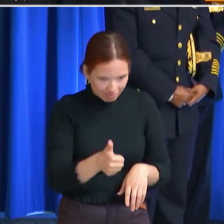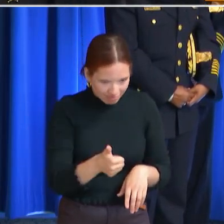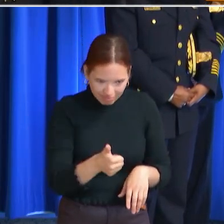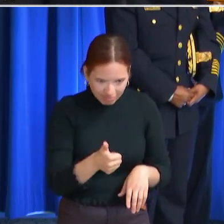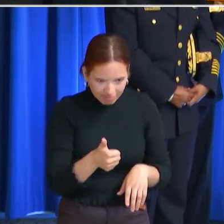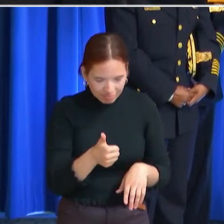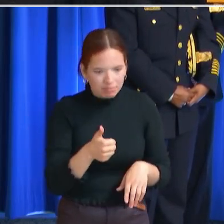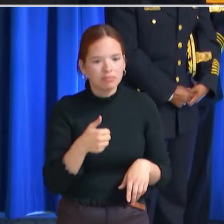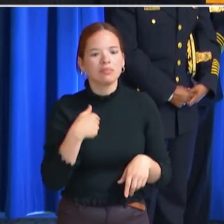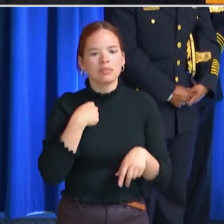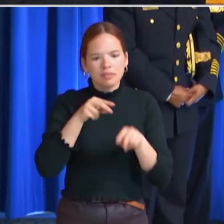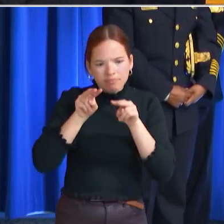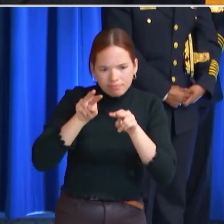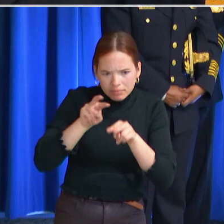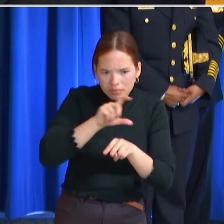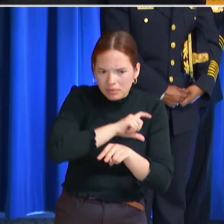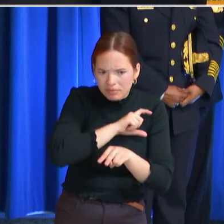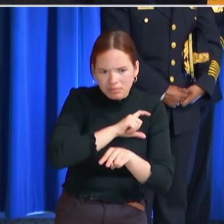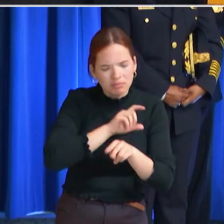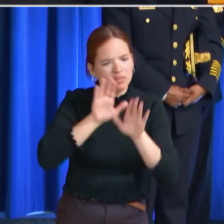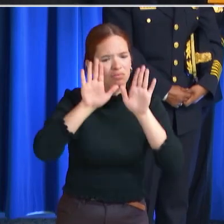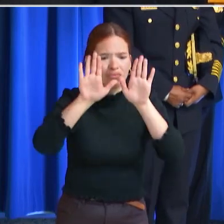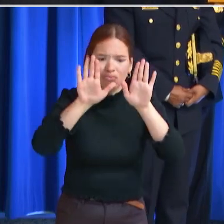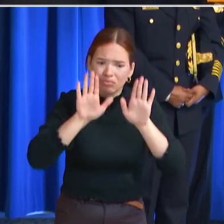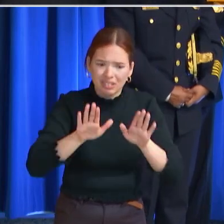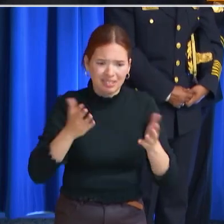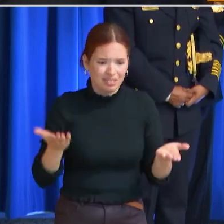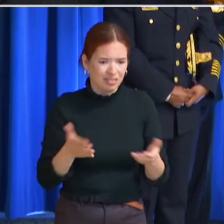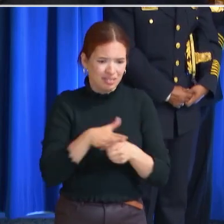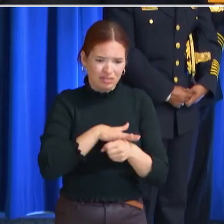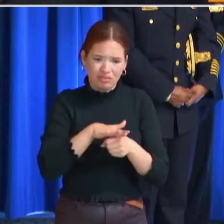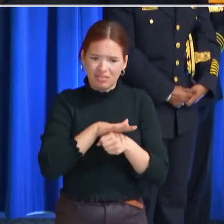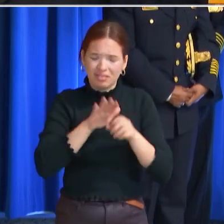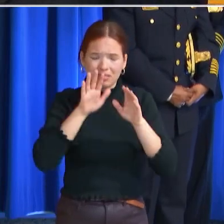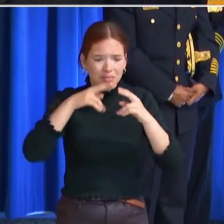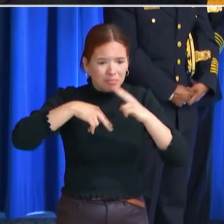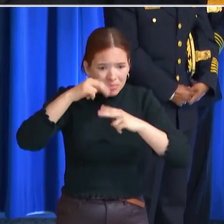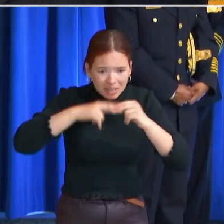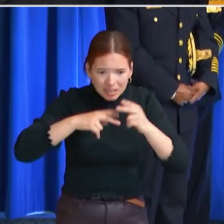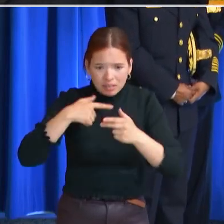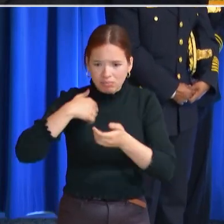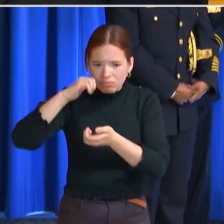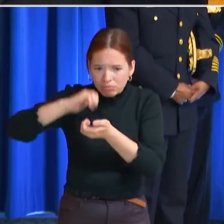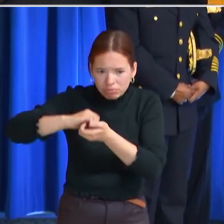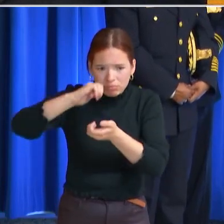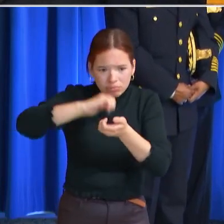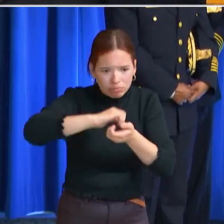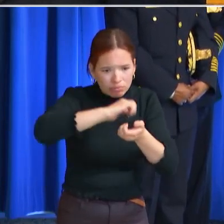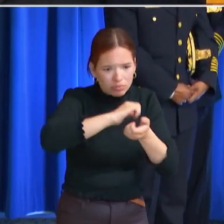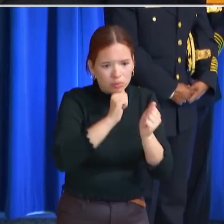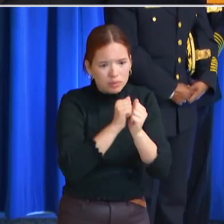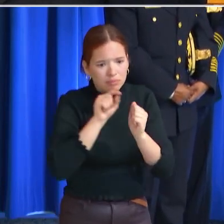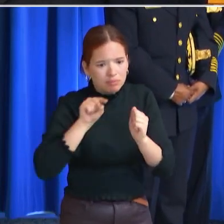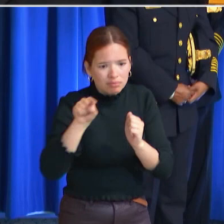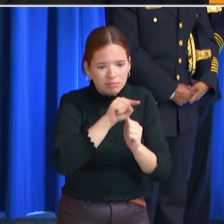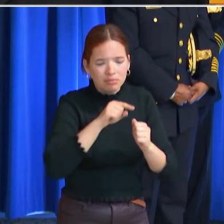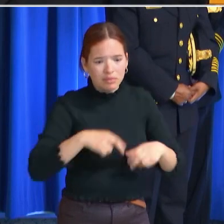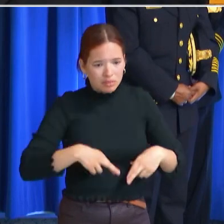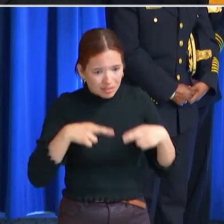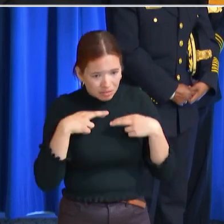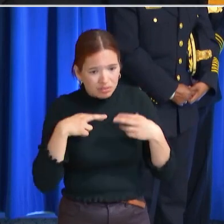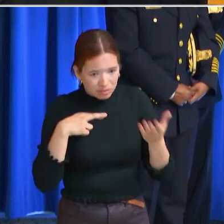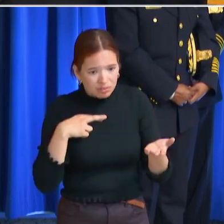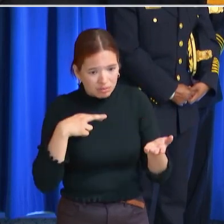wonderful neighborhoods and communities and building partnerships with our residents. But also